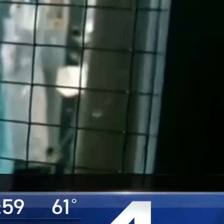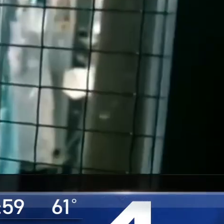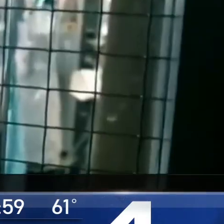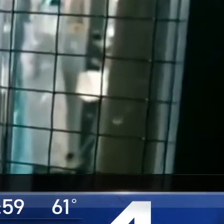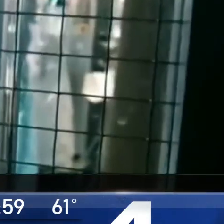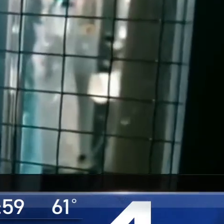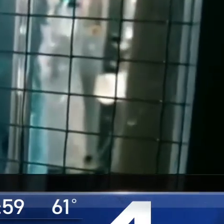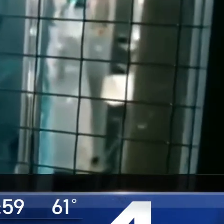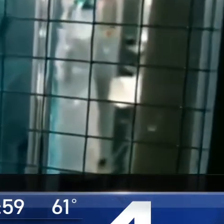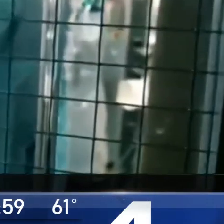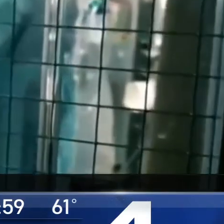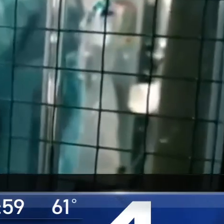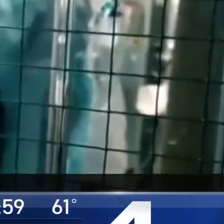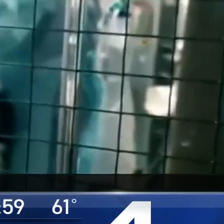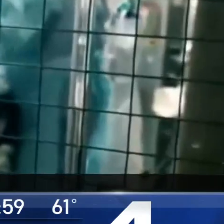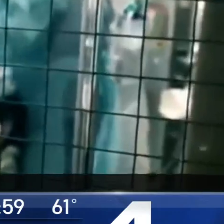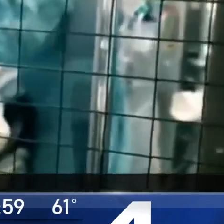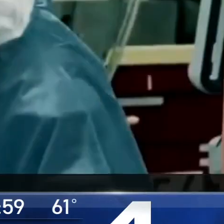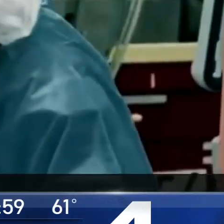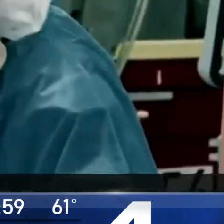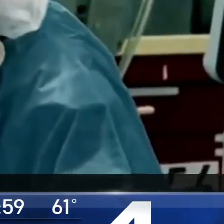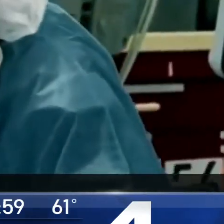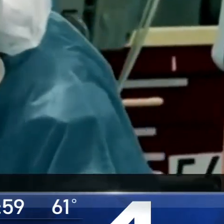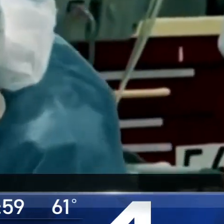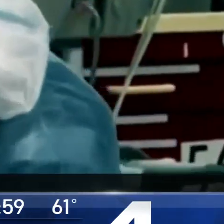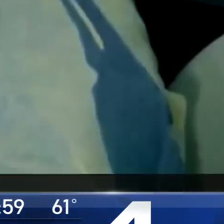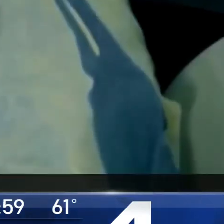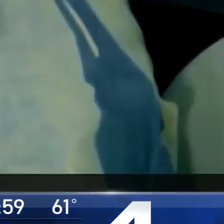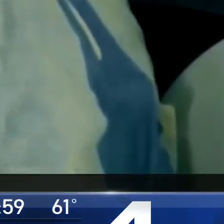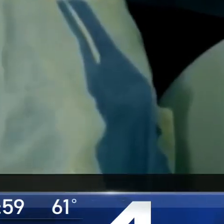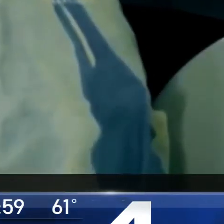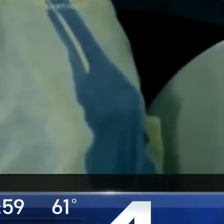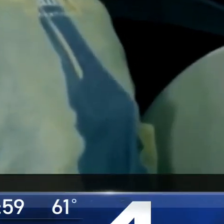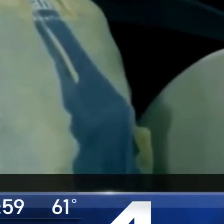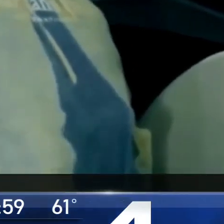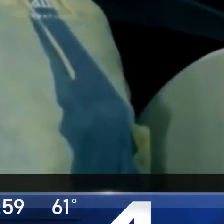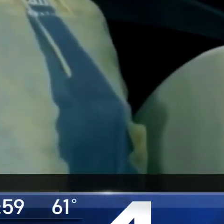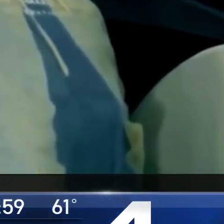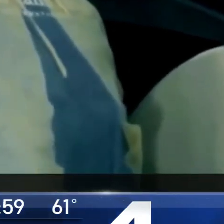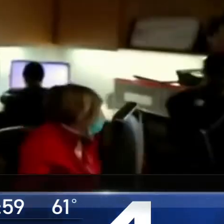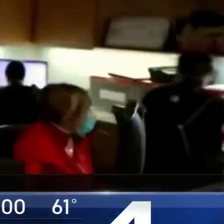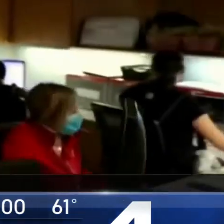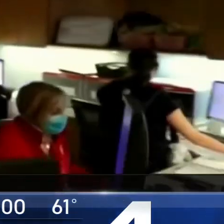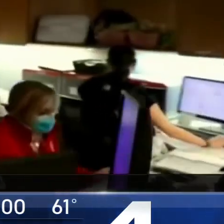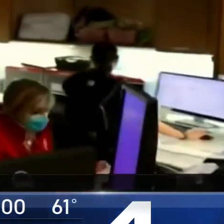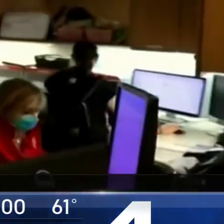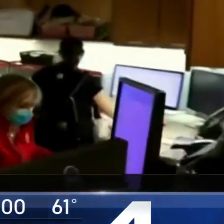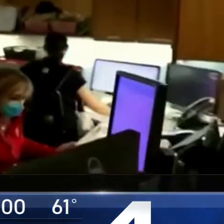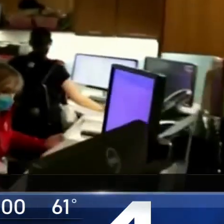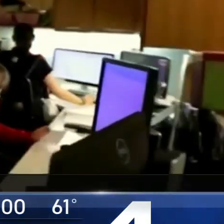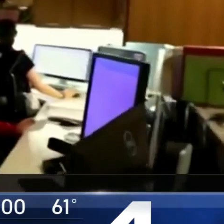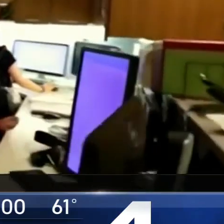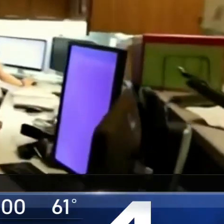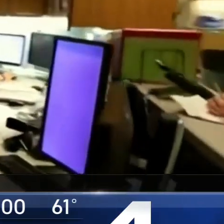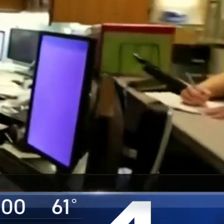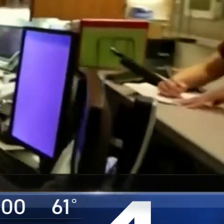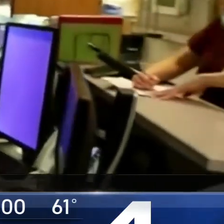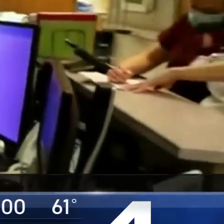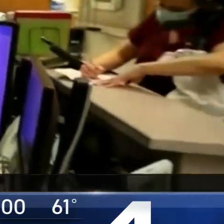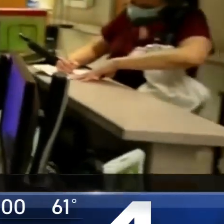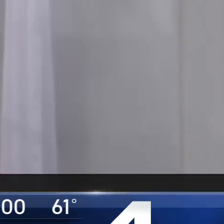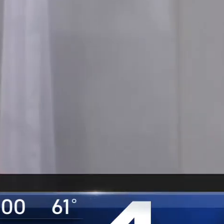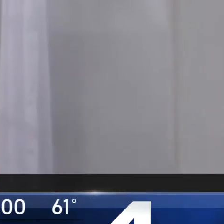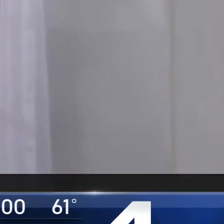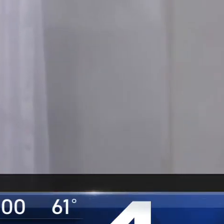surge. Hospitalization increasing rapidly, now 1,188, putting us on a trajectory to max out